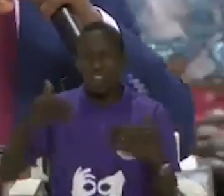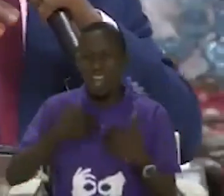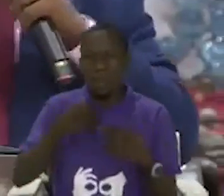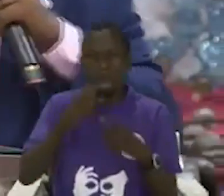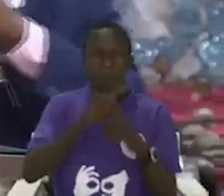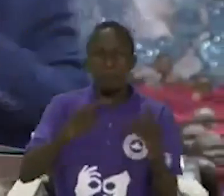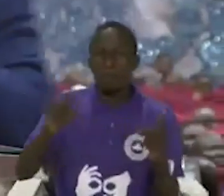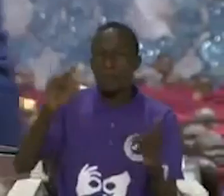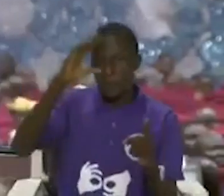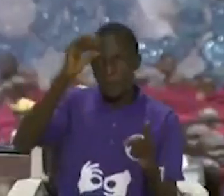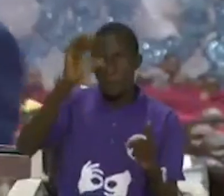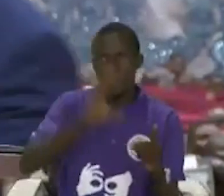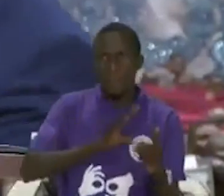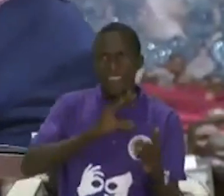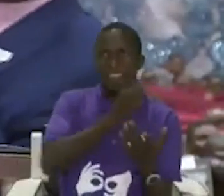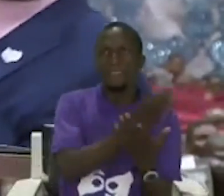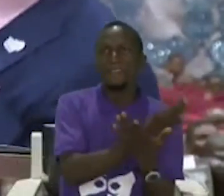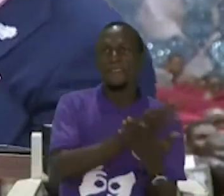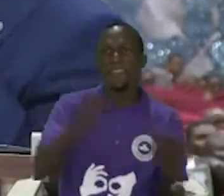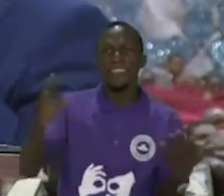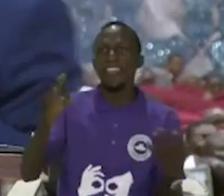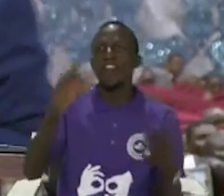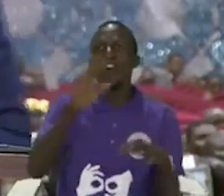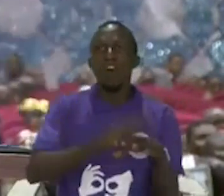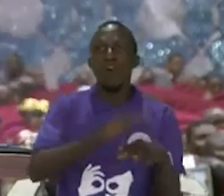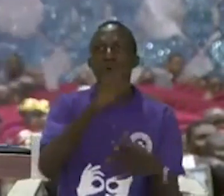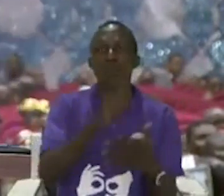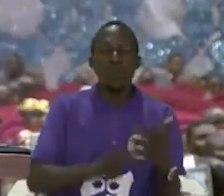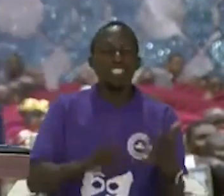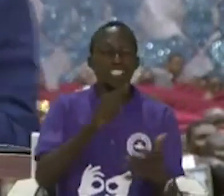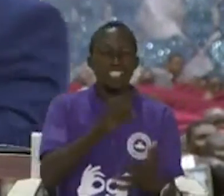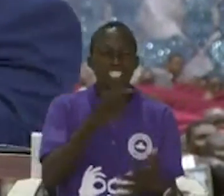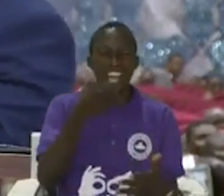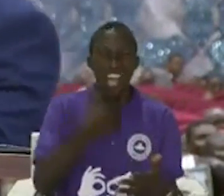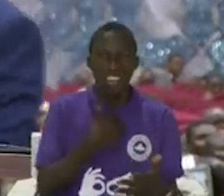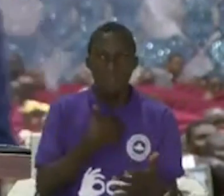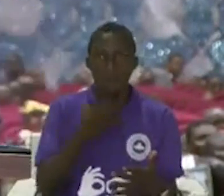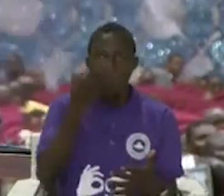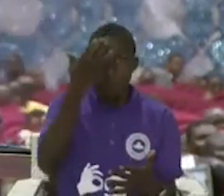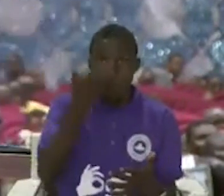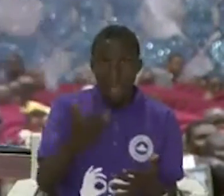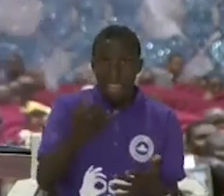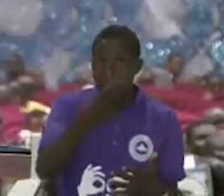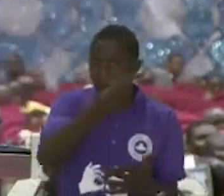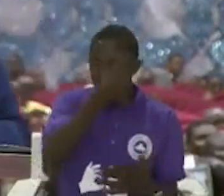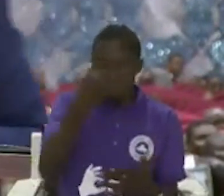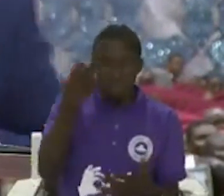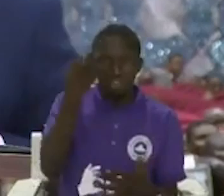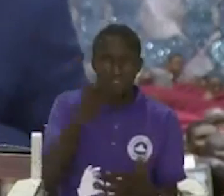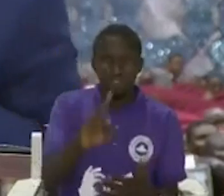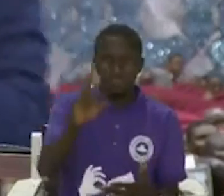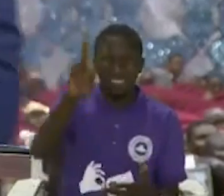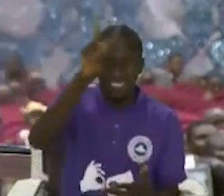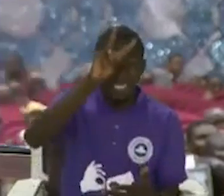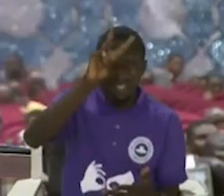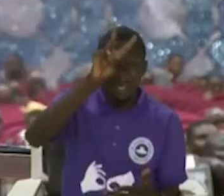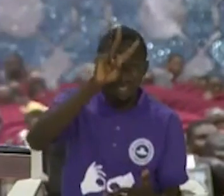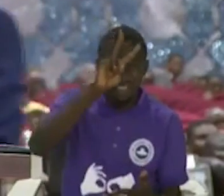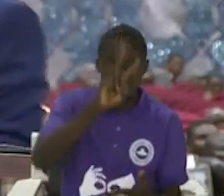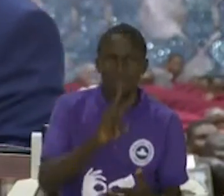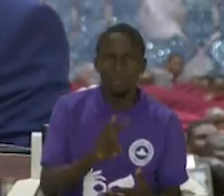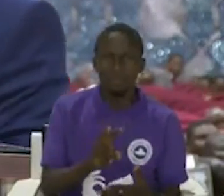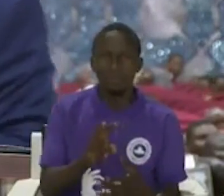failed on what he already have. Why? Because of ignorance. In